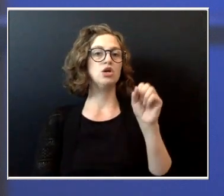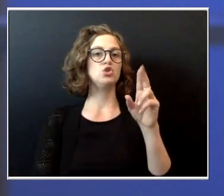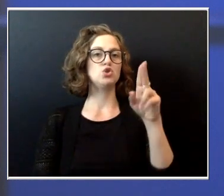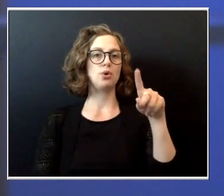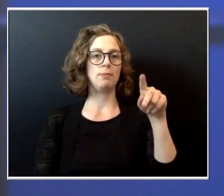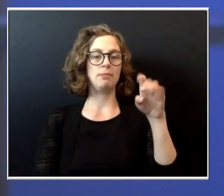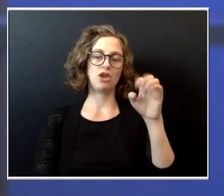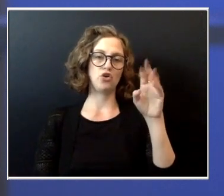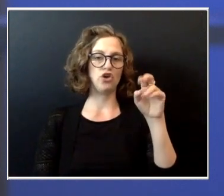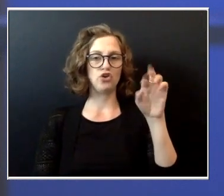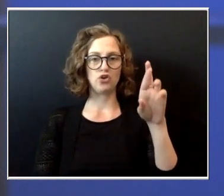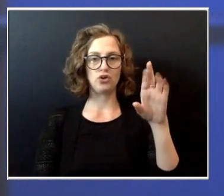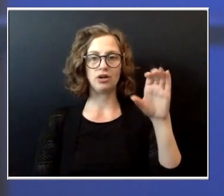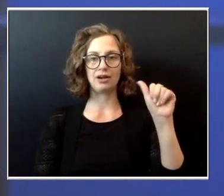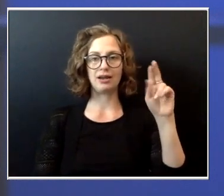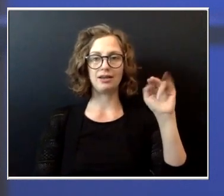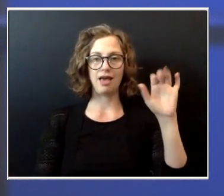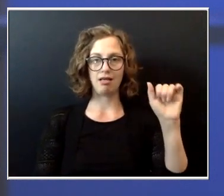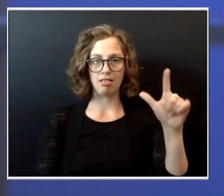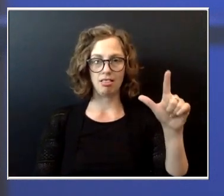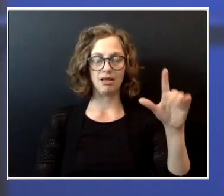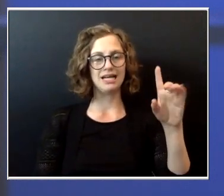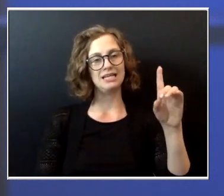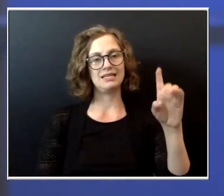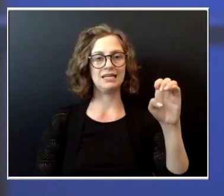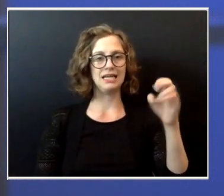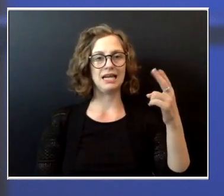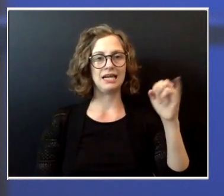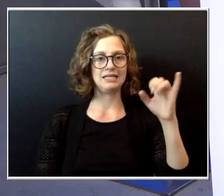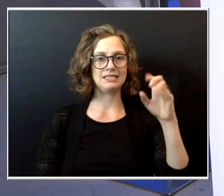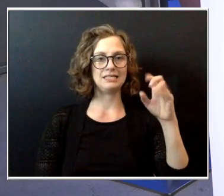get balance disorders along with your tinnitus.